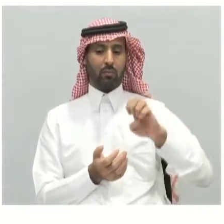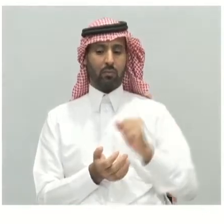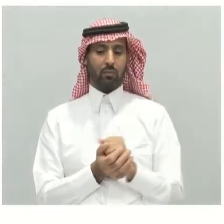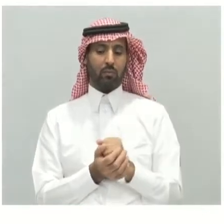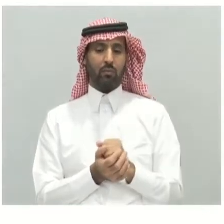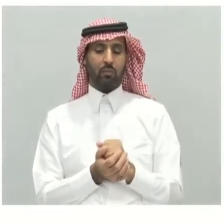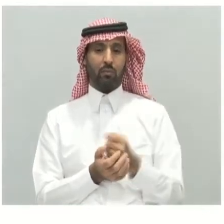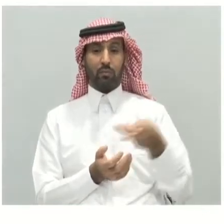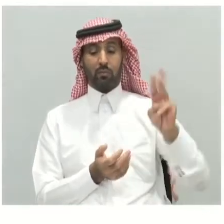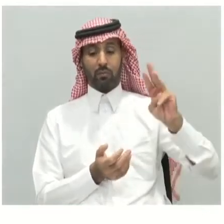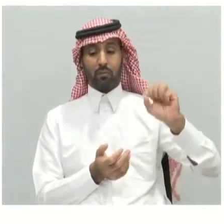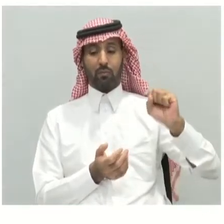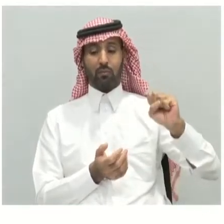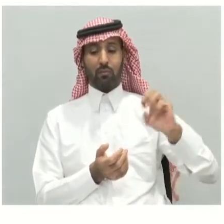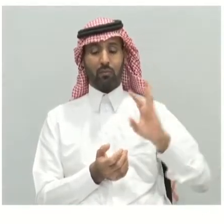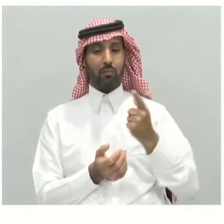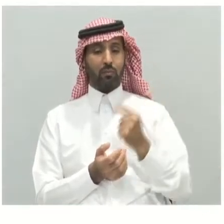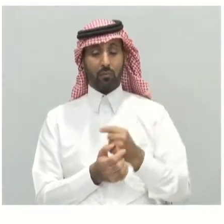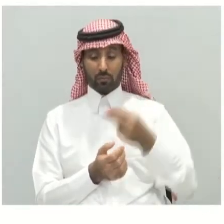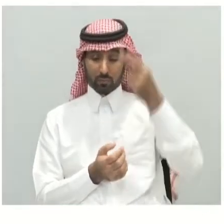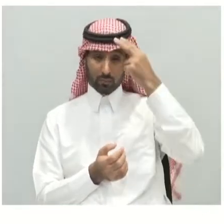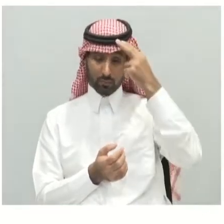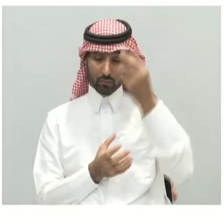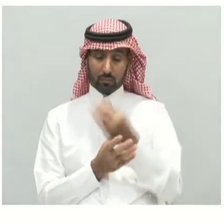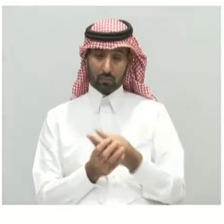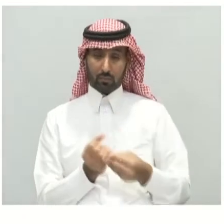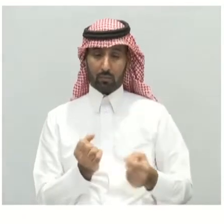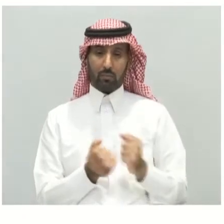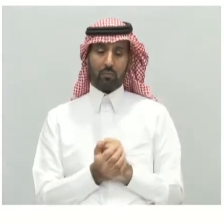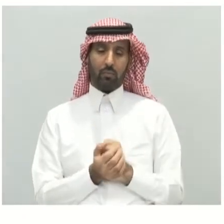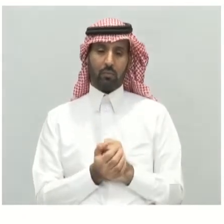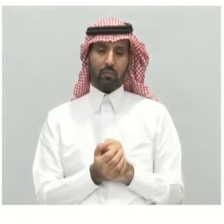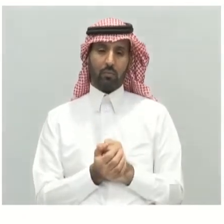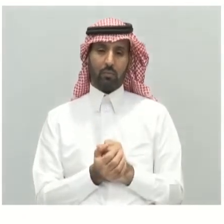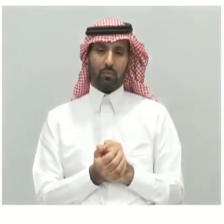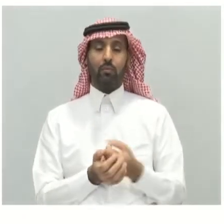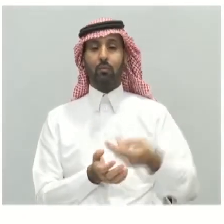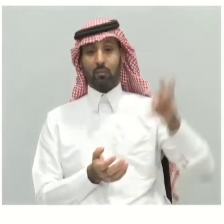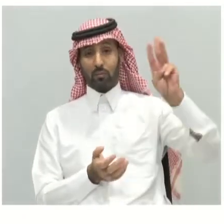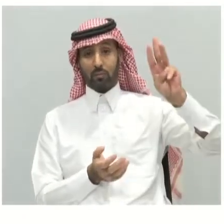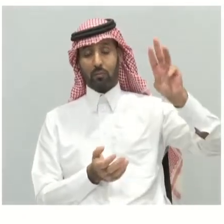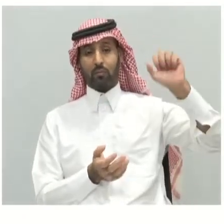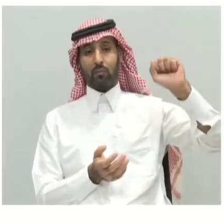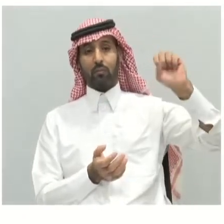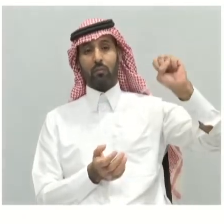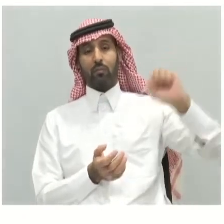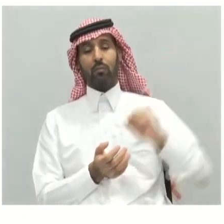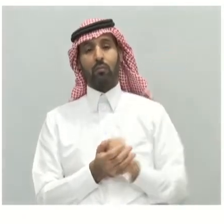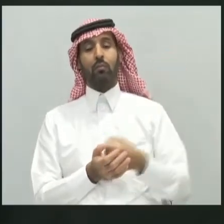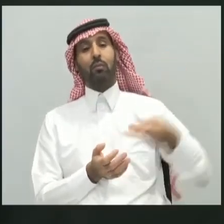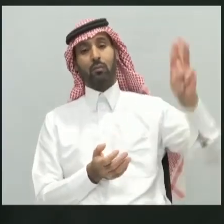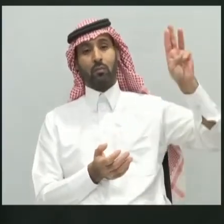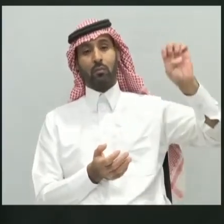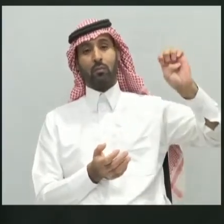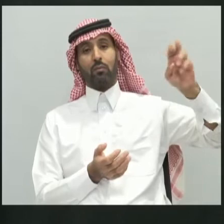born in Saudi. So we continue the sentence, was and where, and we just add born, okay, to talk